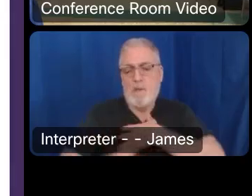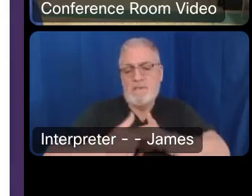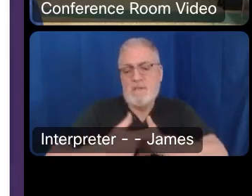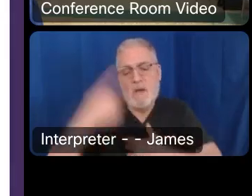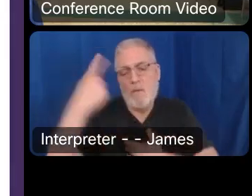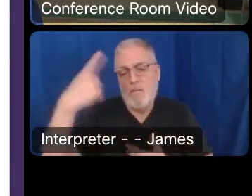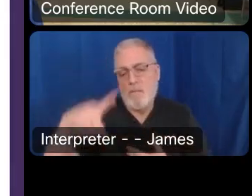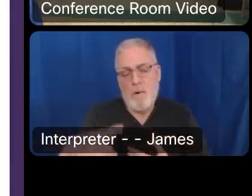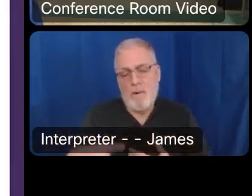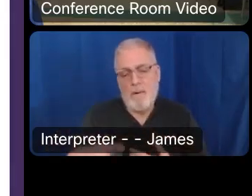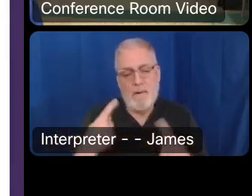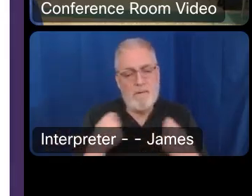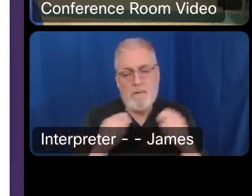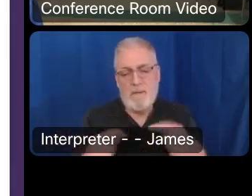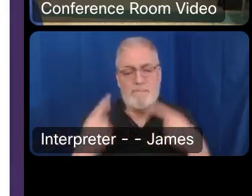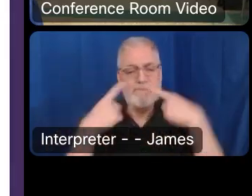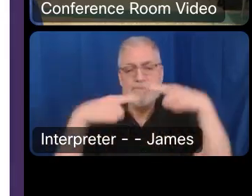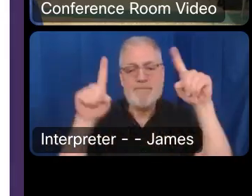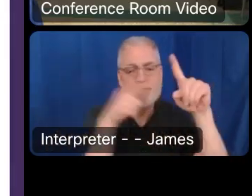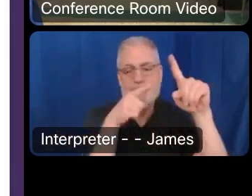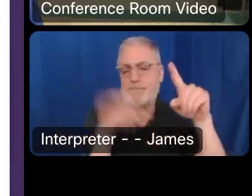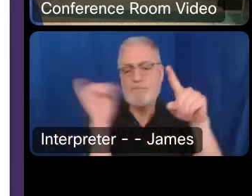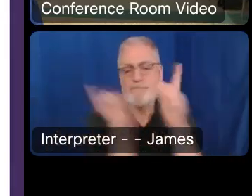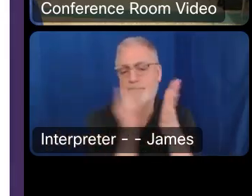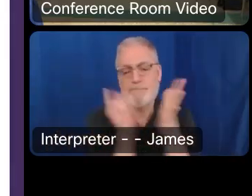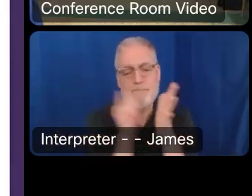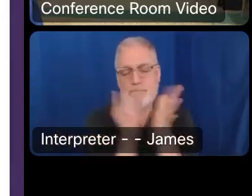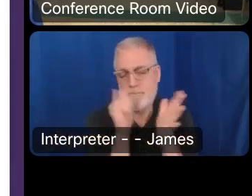the cross-system collaboration, having that more open,